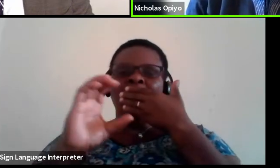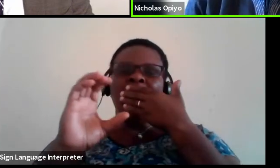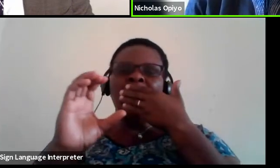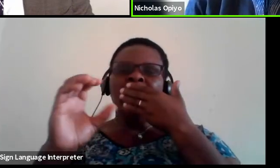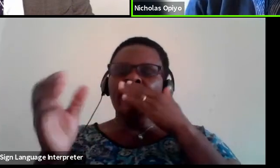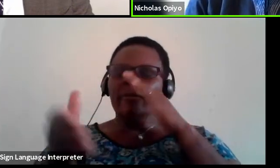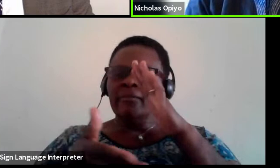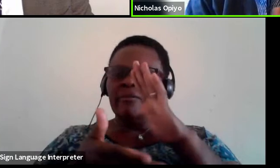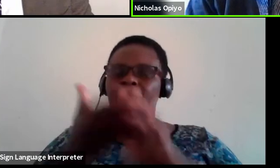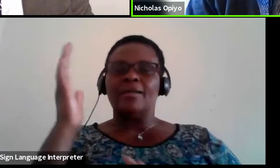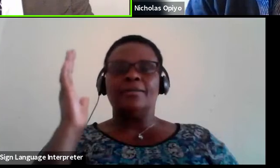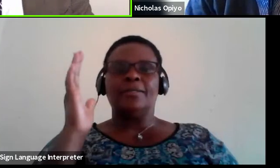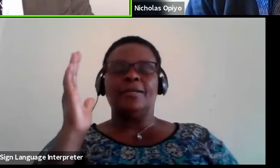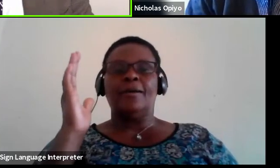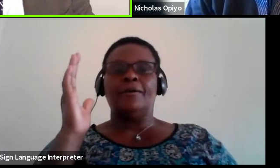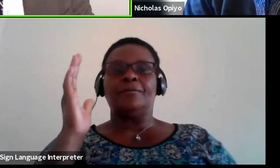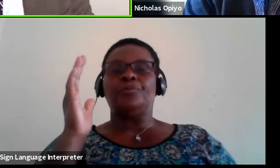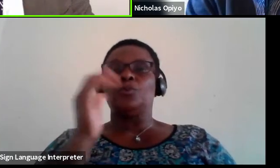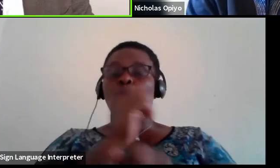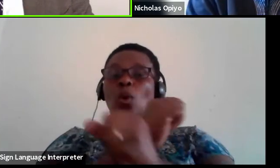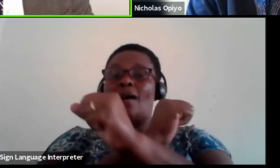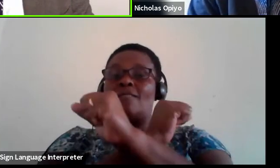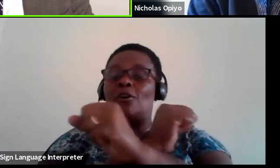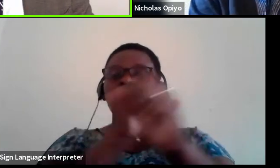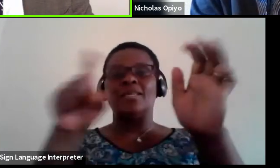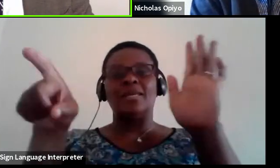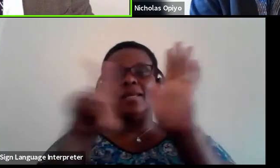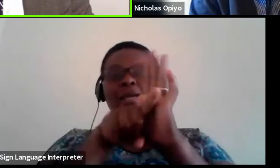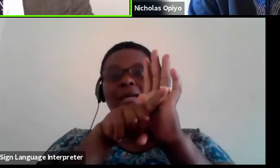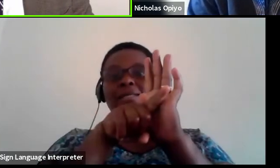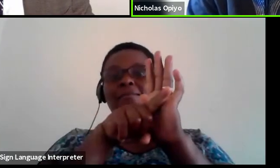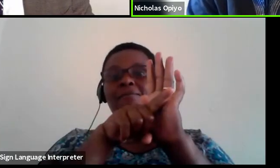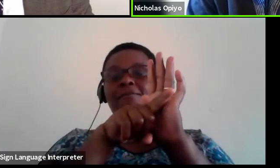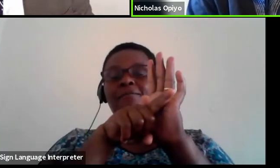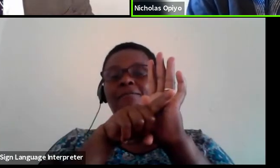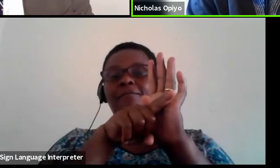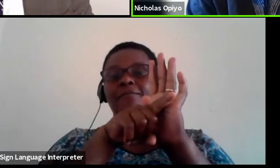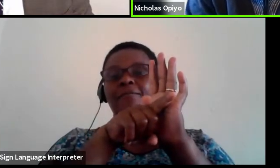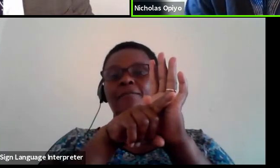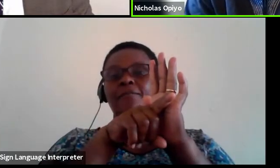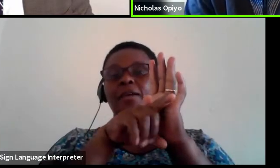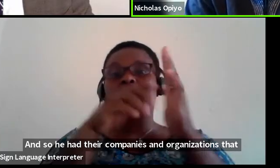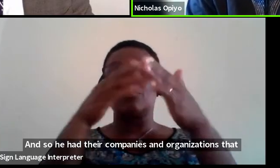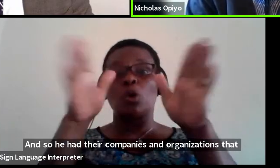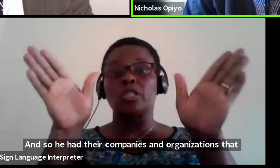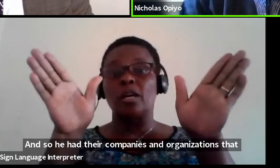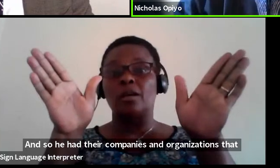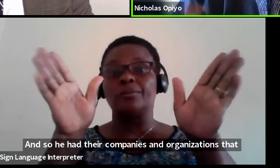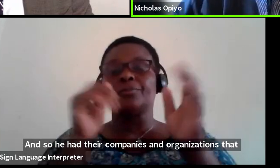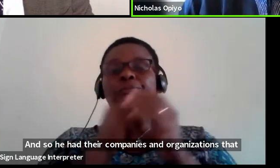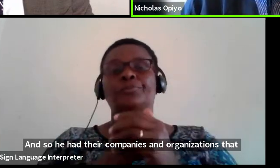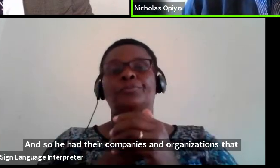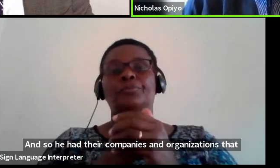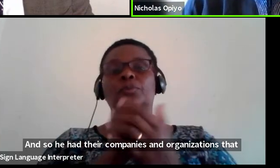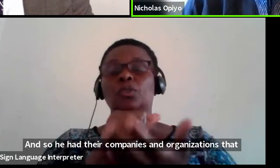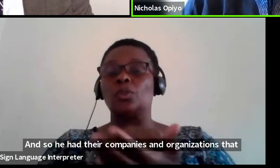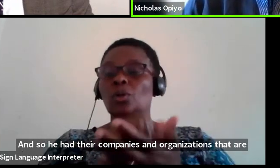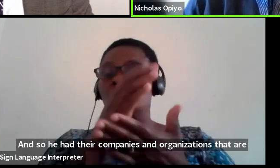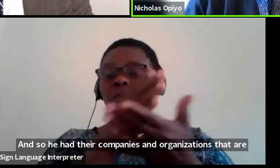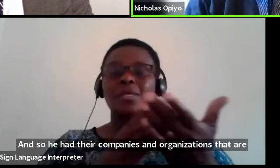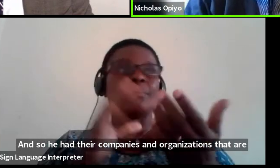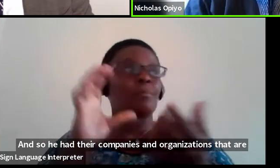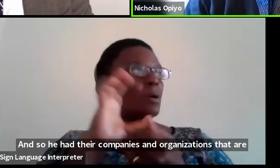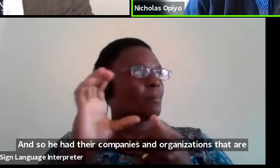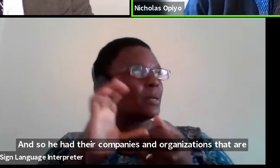negative exposure. And so, yeah, there are companies and organizations that are domiciled in those countries that can help